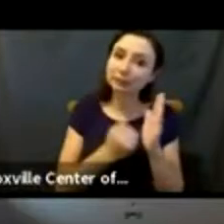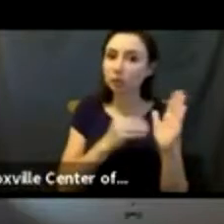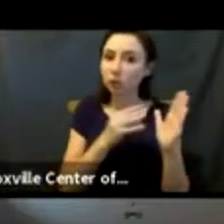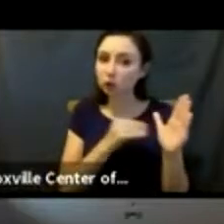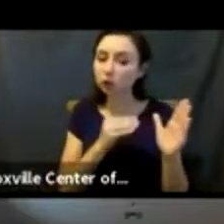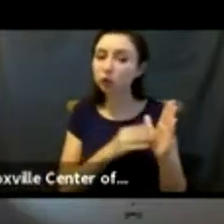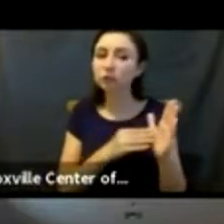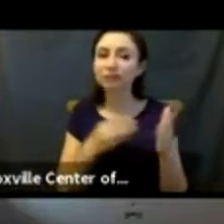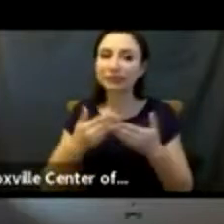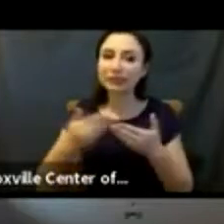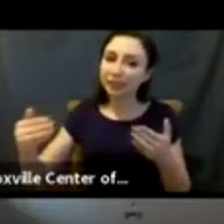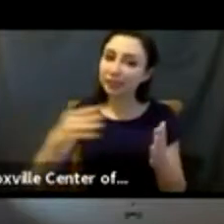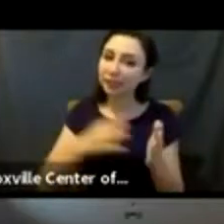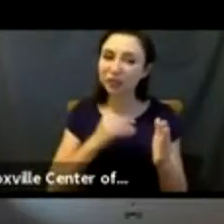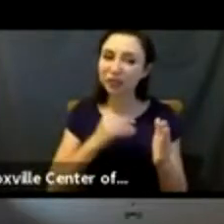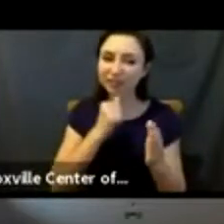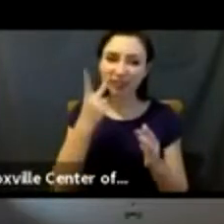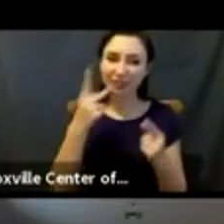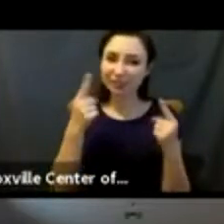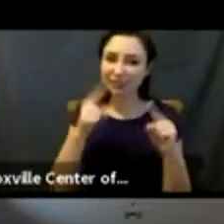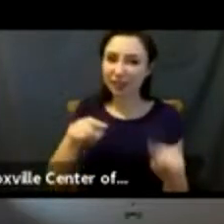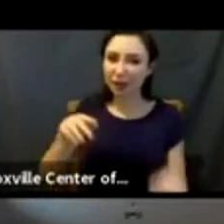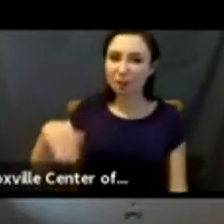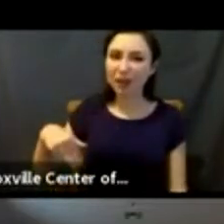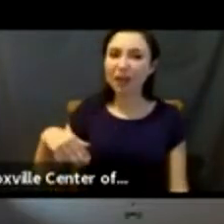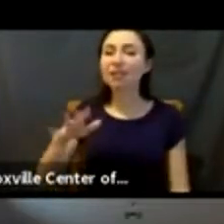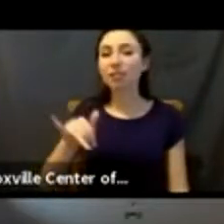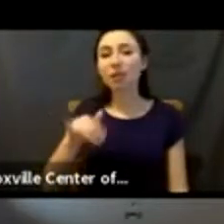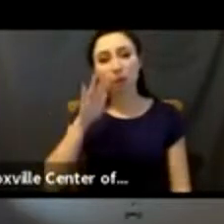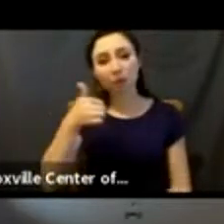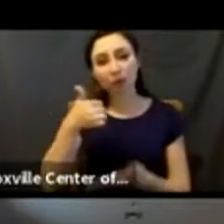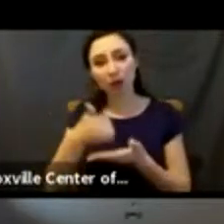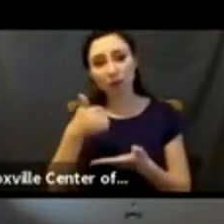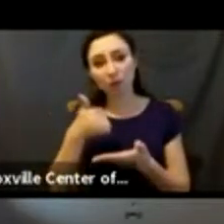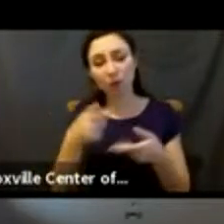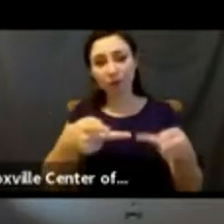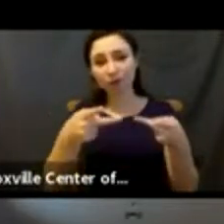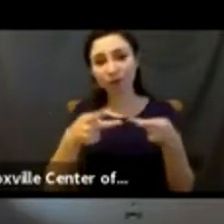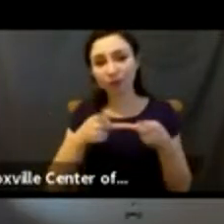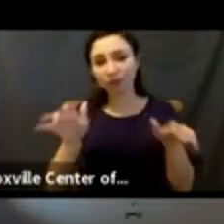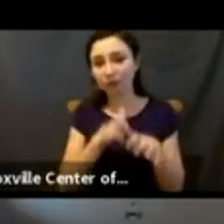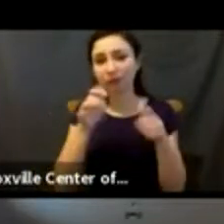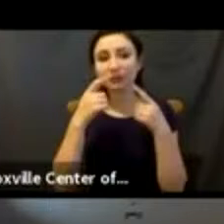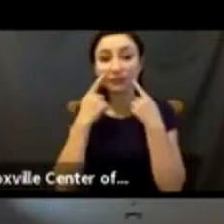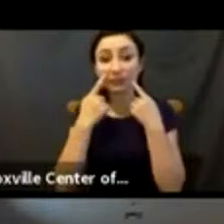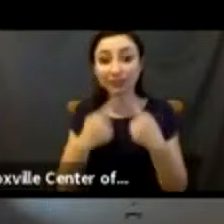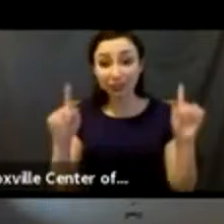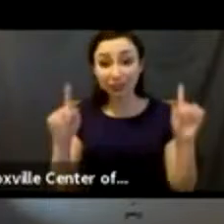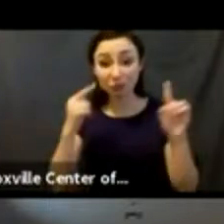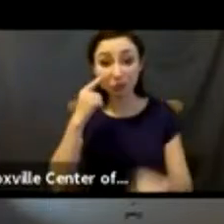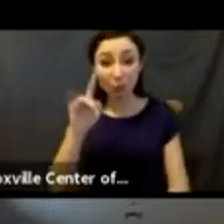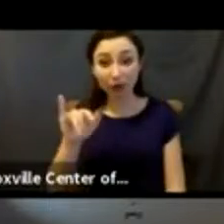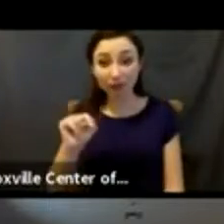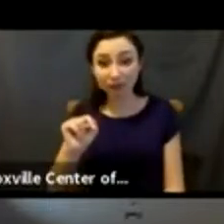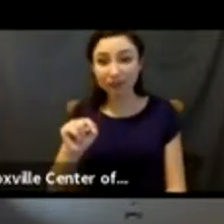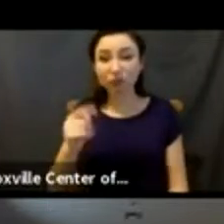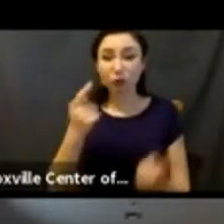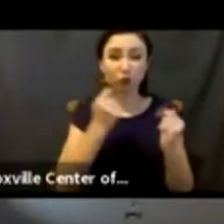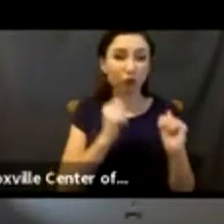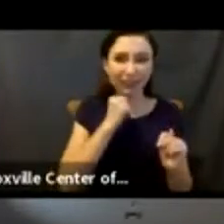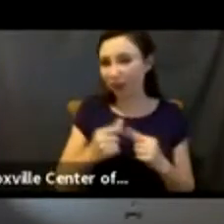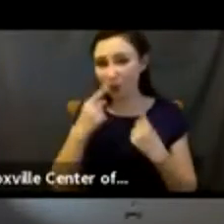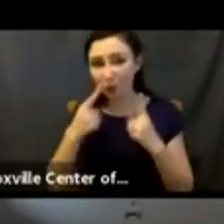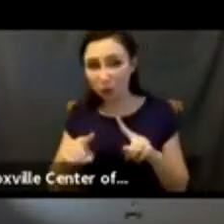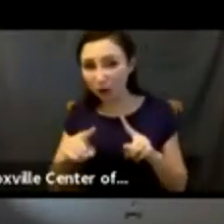happen. That would be really helpful in places where they've done it and been successful, or tried it and it didn't work. I mean, either